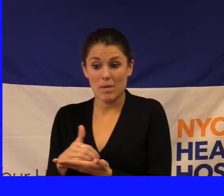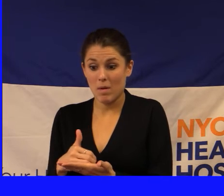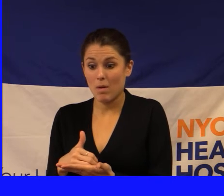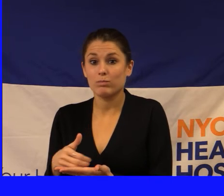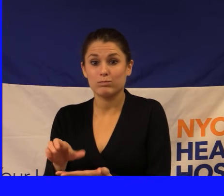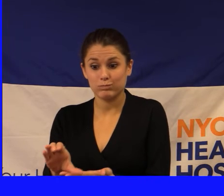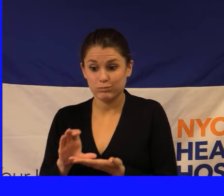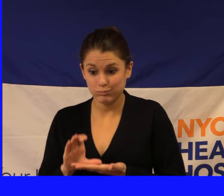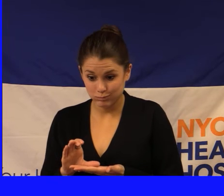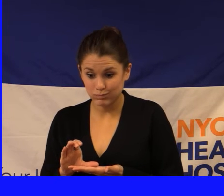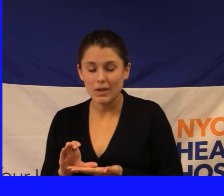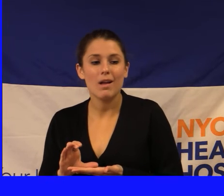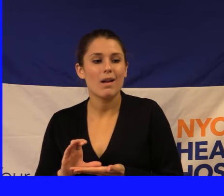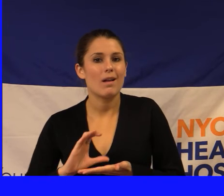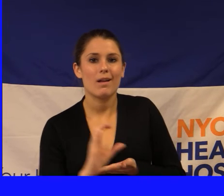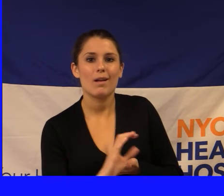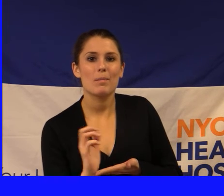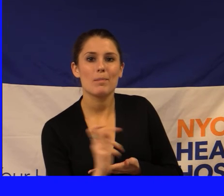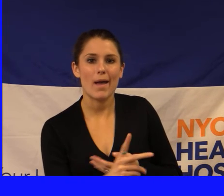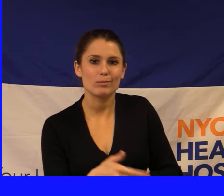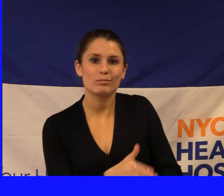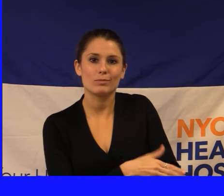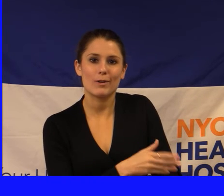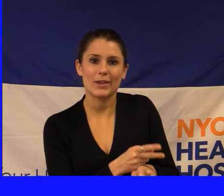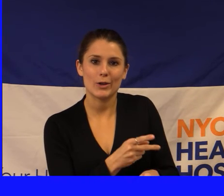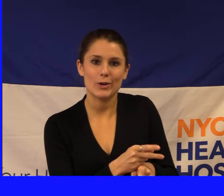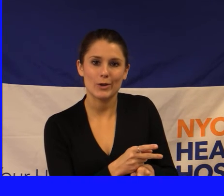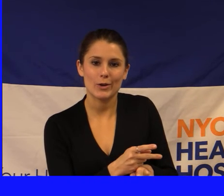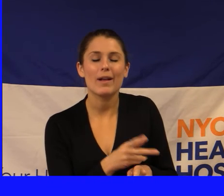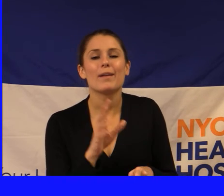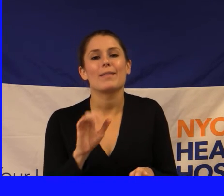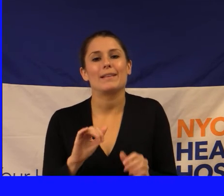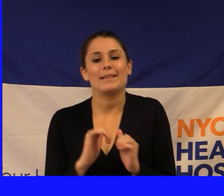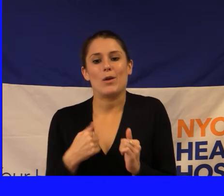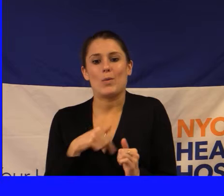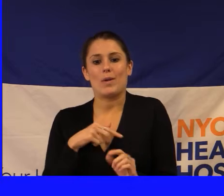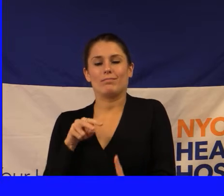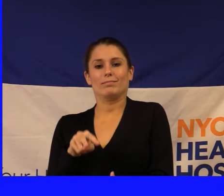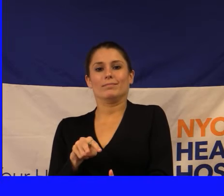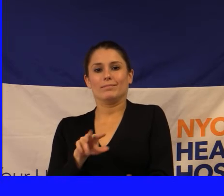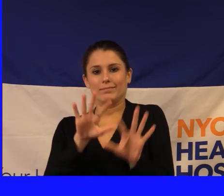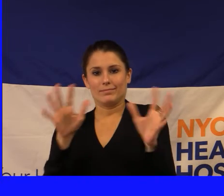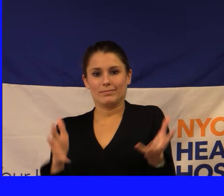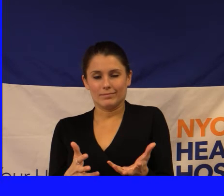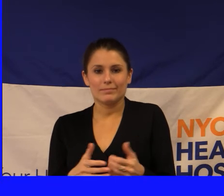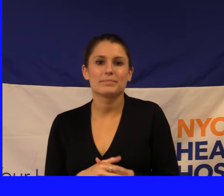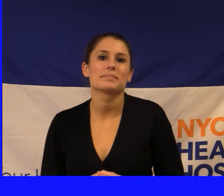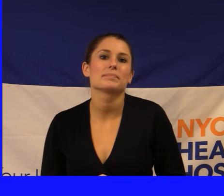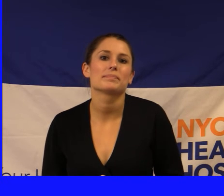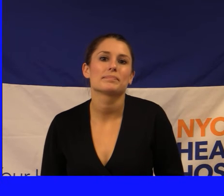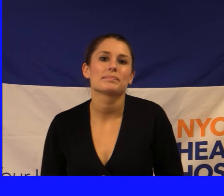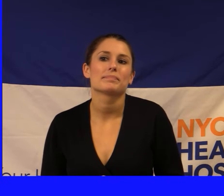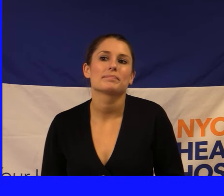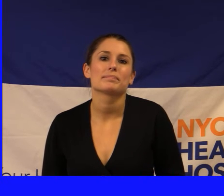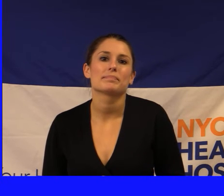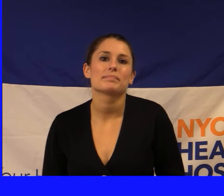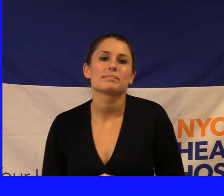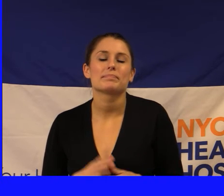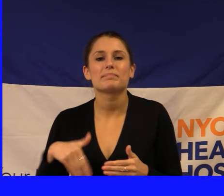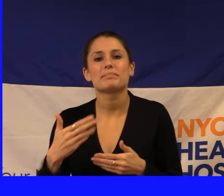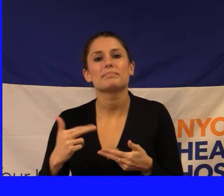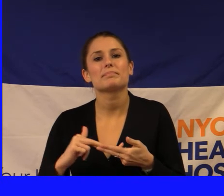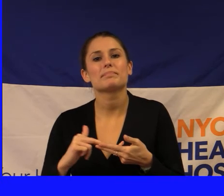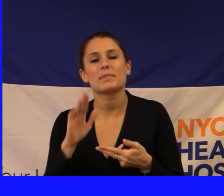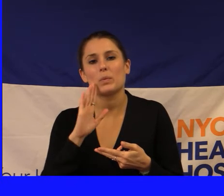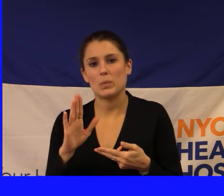into better care. So that's how we kind of see the world at the ACO. So next slide, we'll start to tell you what we're starting to